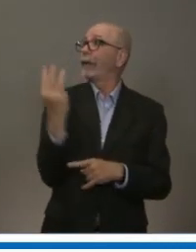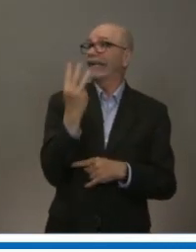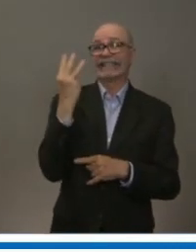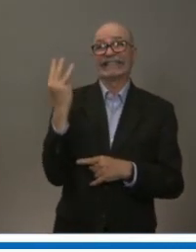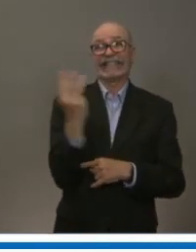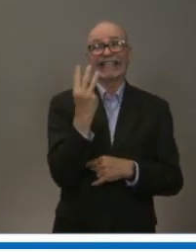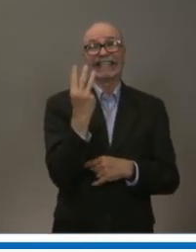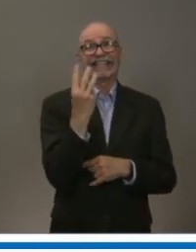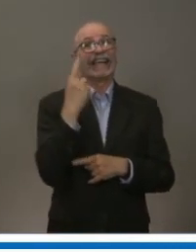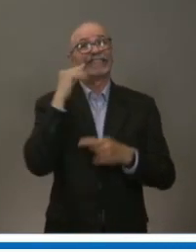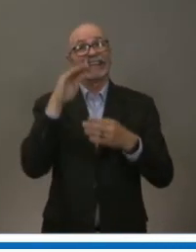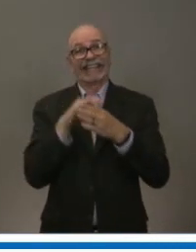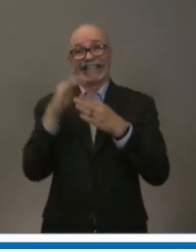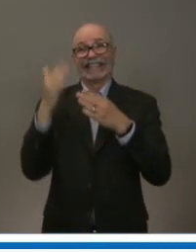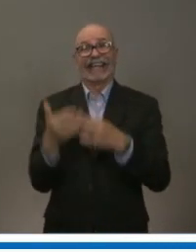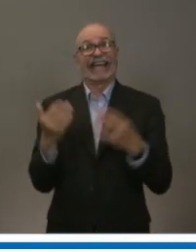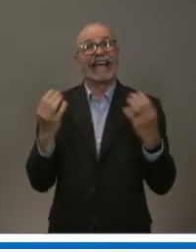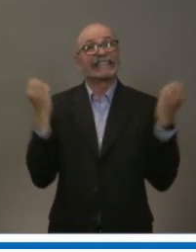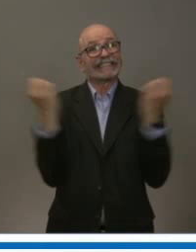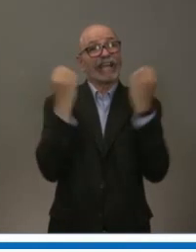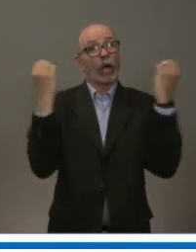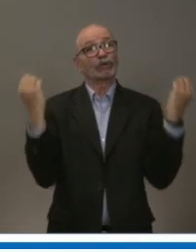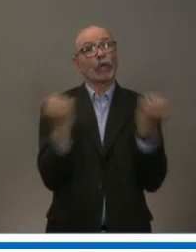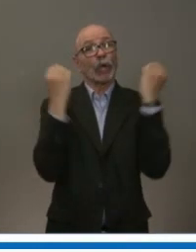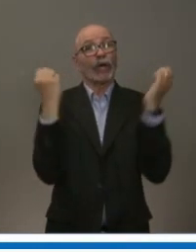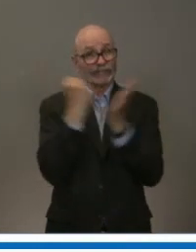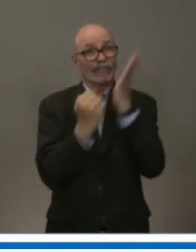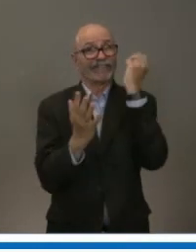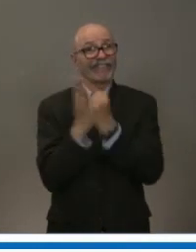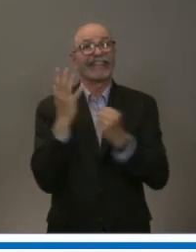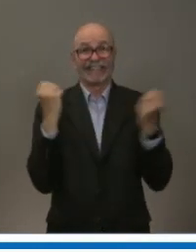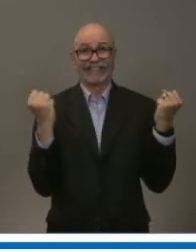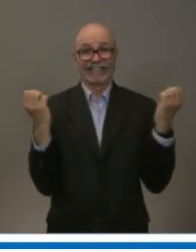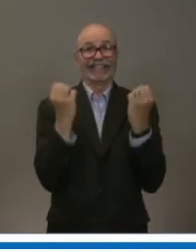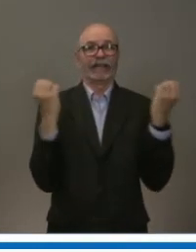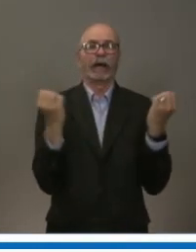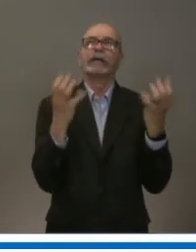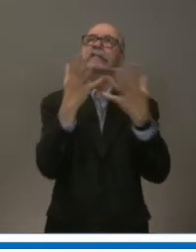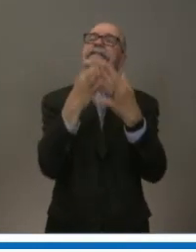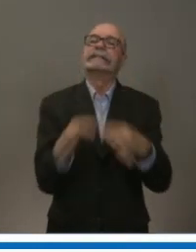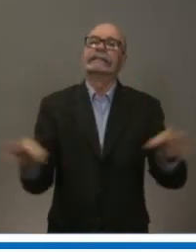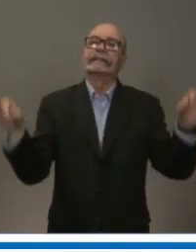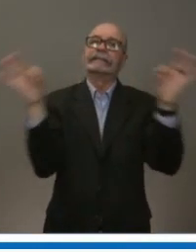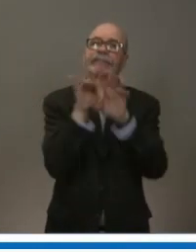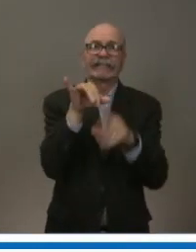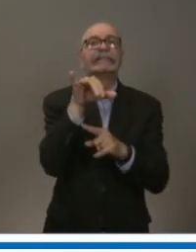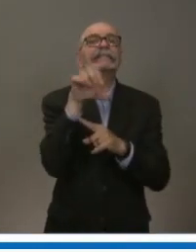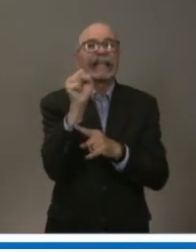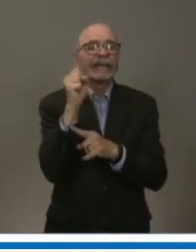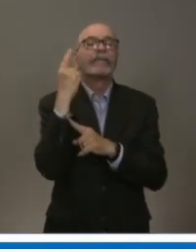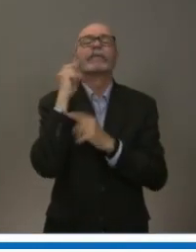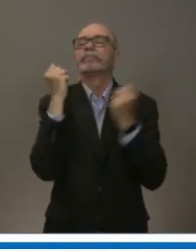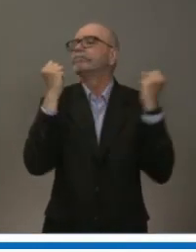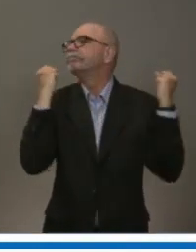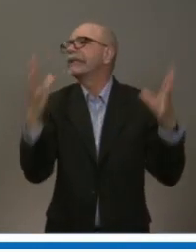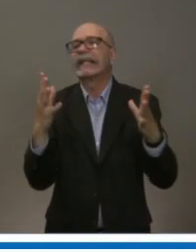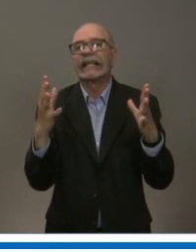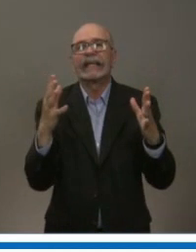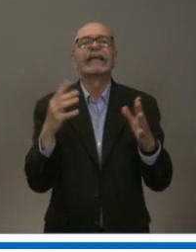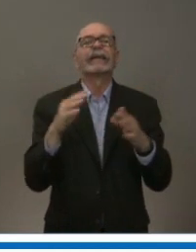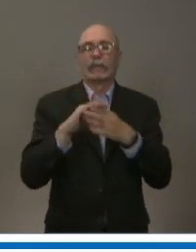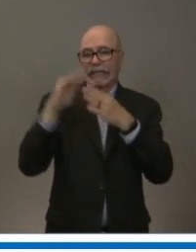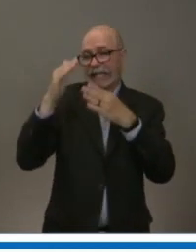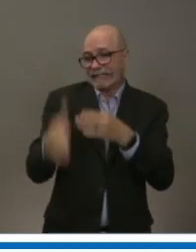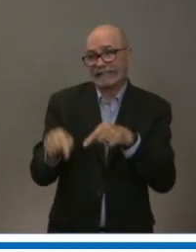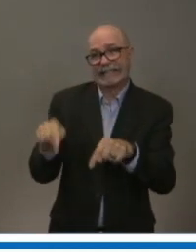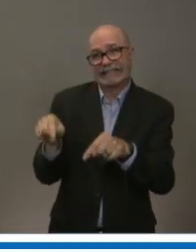weekend. That is an important weekend for many people. It is going to be very different this year.